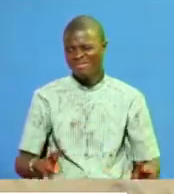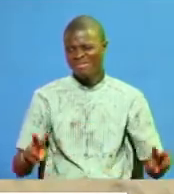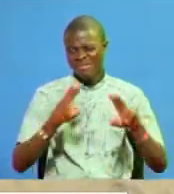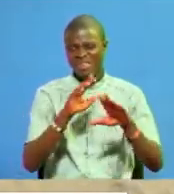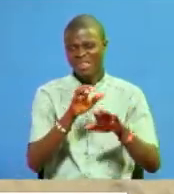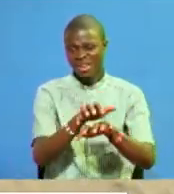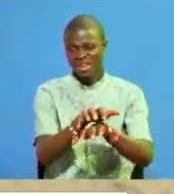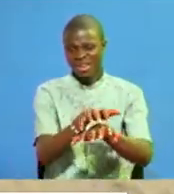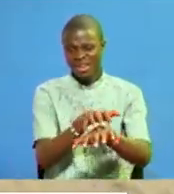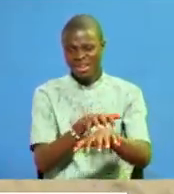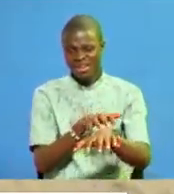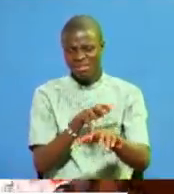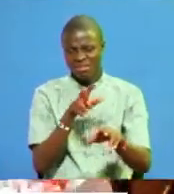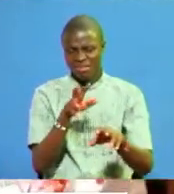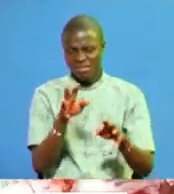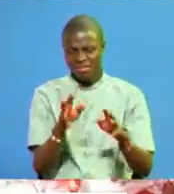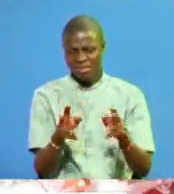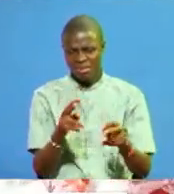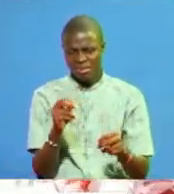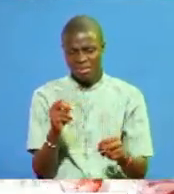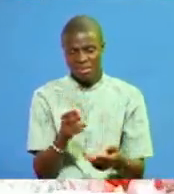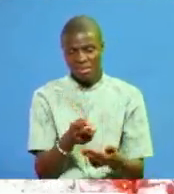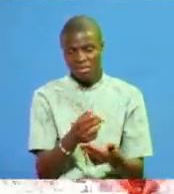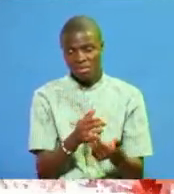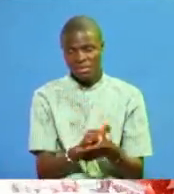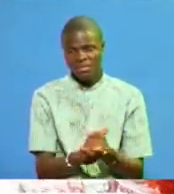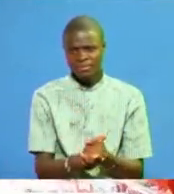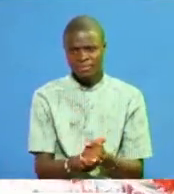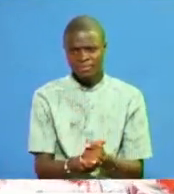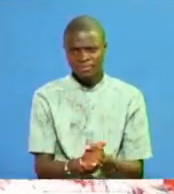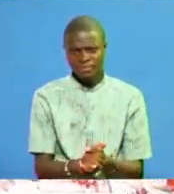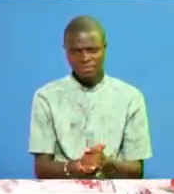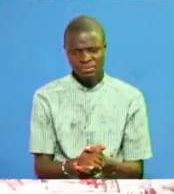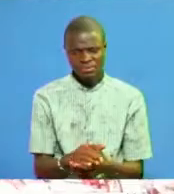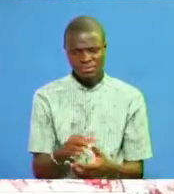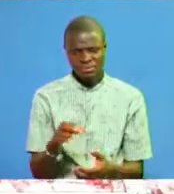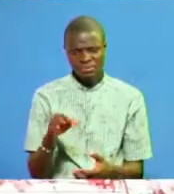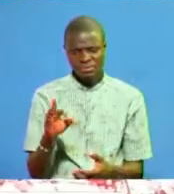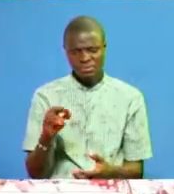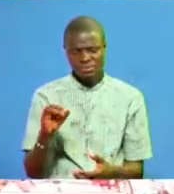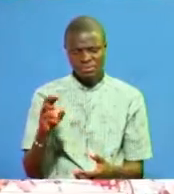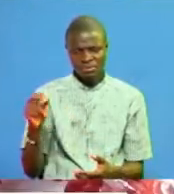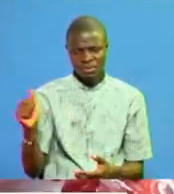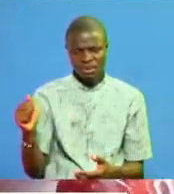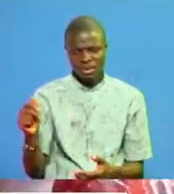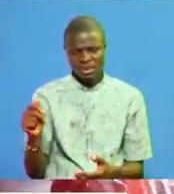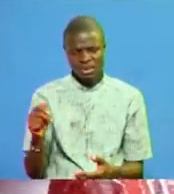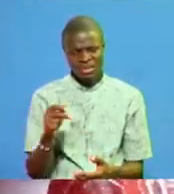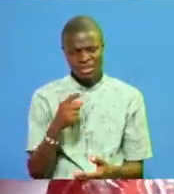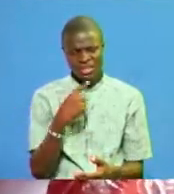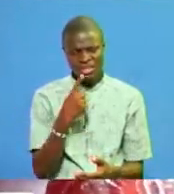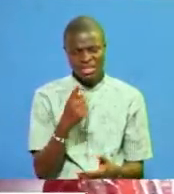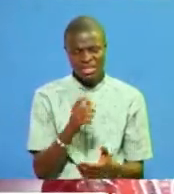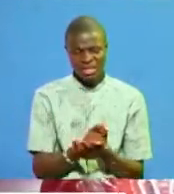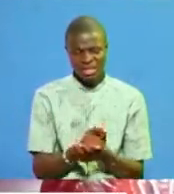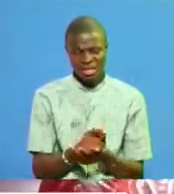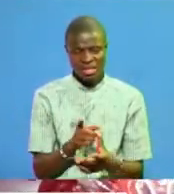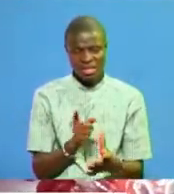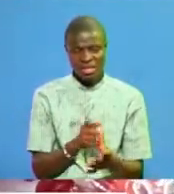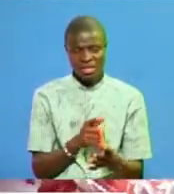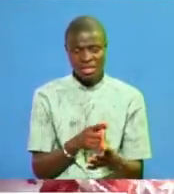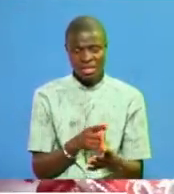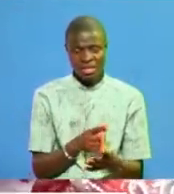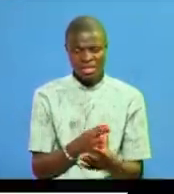But not buying flowers like they used to. Frederick Kamau, who is a gift vendor on the other hand, said that they started setting up